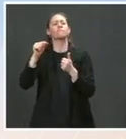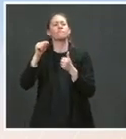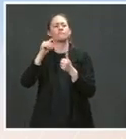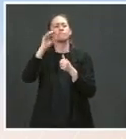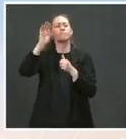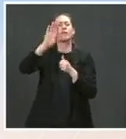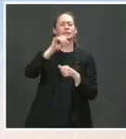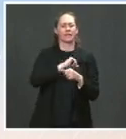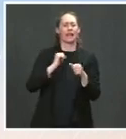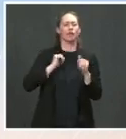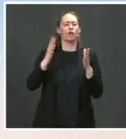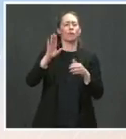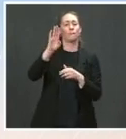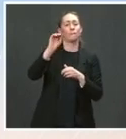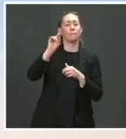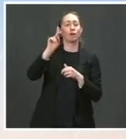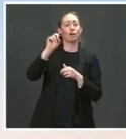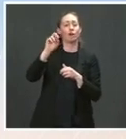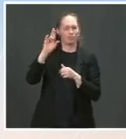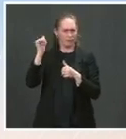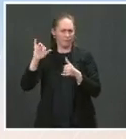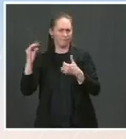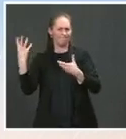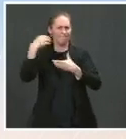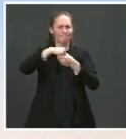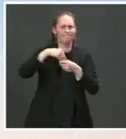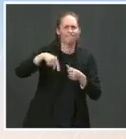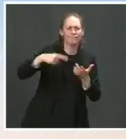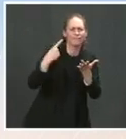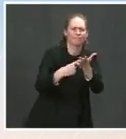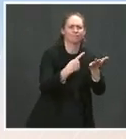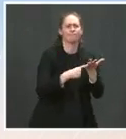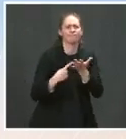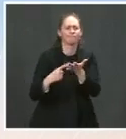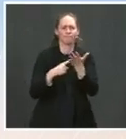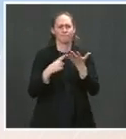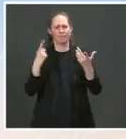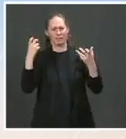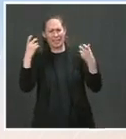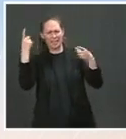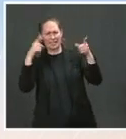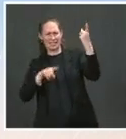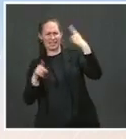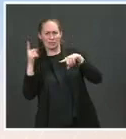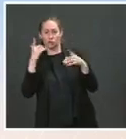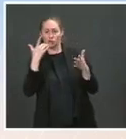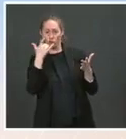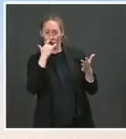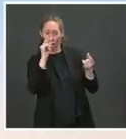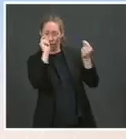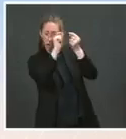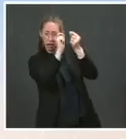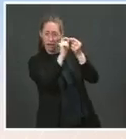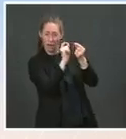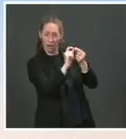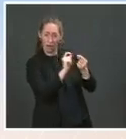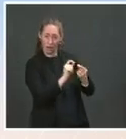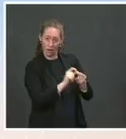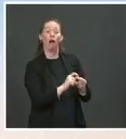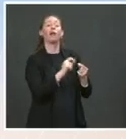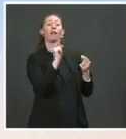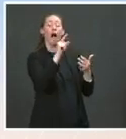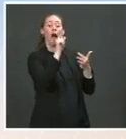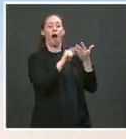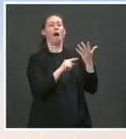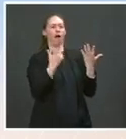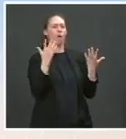other members of the House to determine where there can be agreement and what an outcome can look like, and if they can come to agreement on that. That's the status. The president